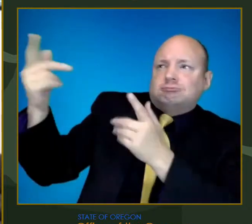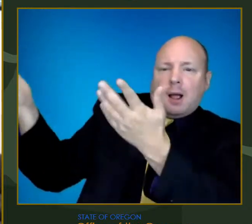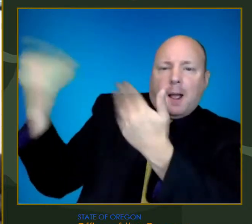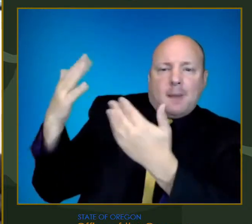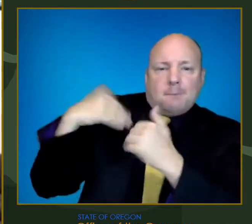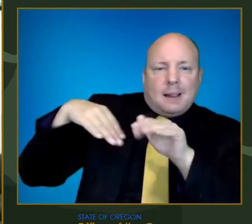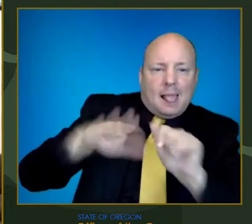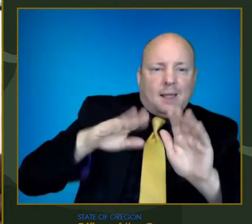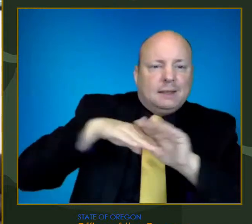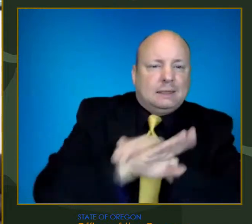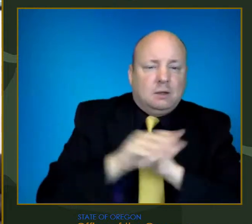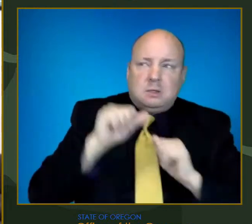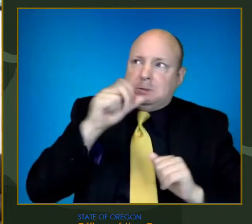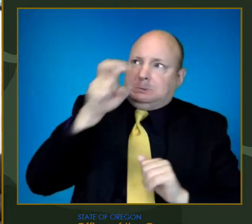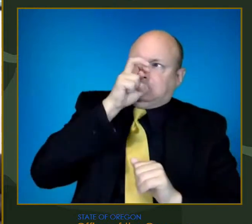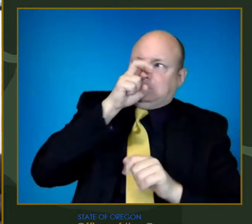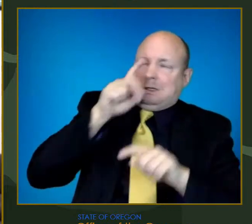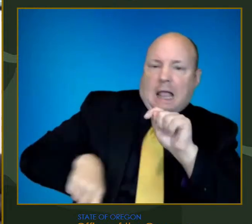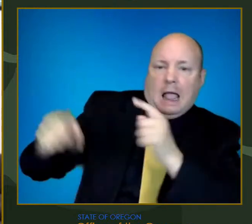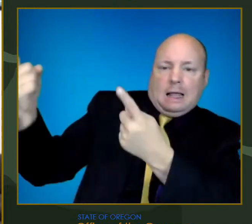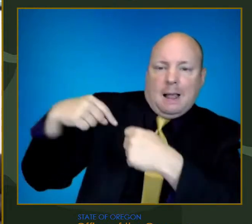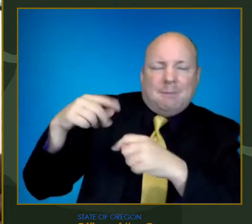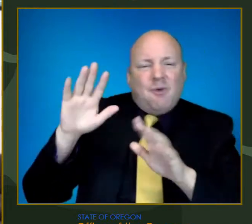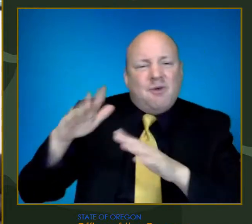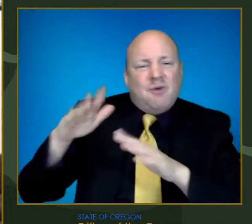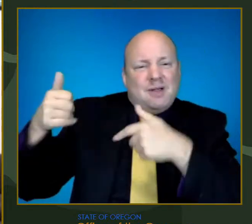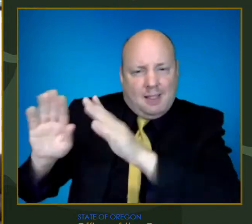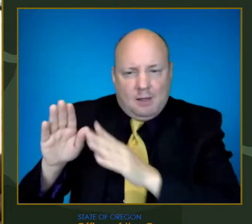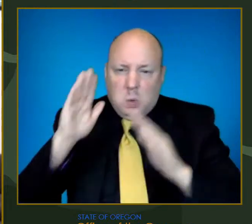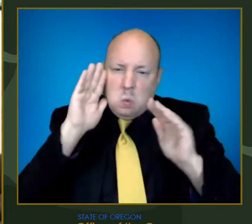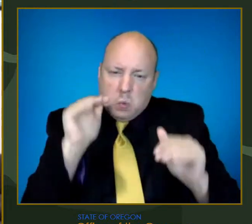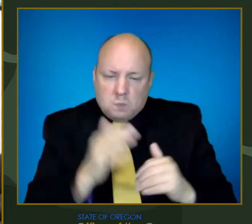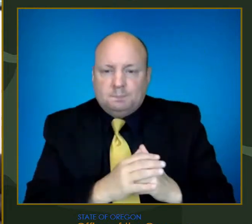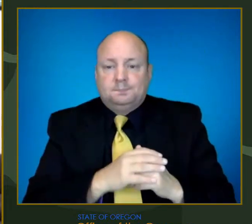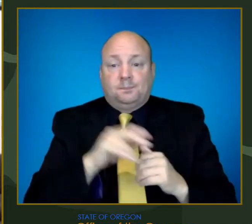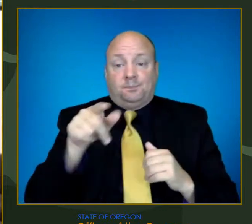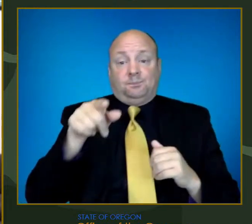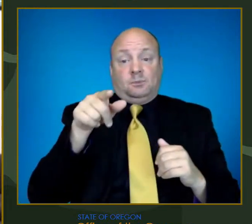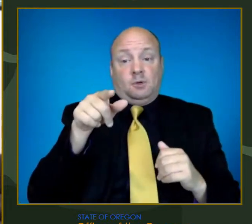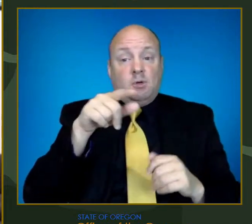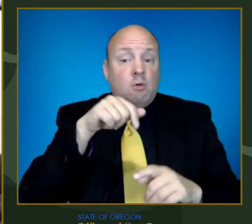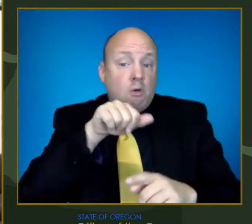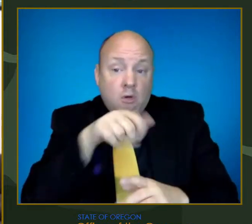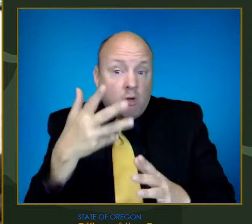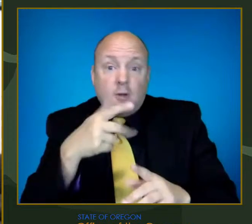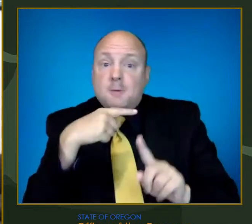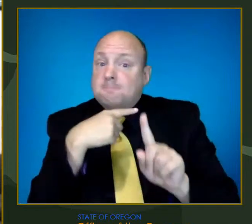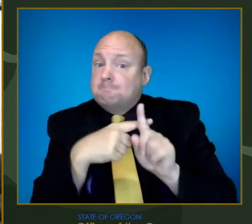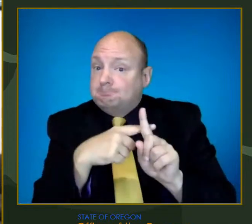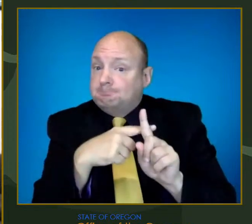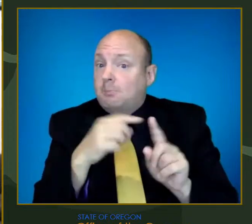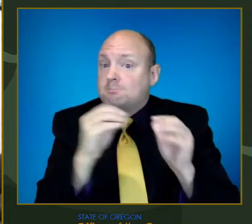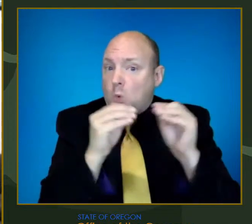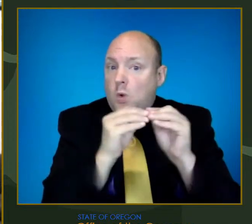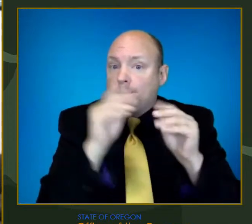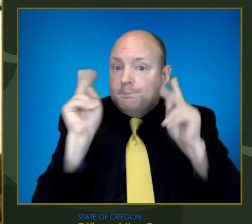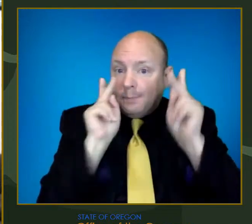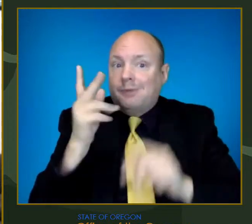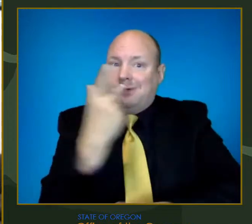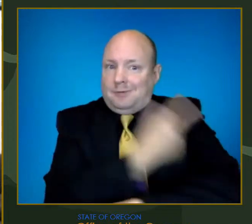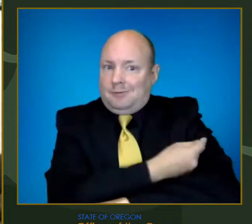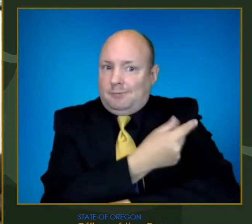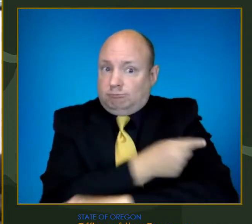to rebound. More and more Oregonians are choosing to get vaccinated every day. The 7-day running average of vaccinations is